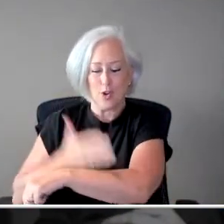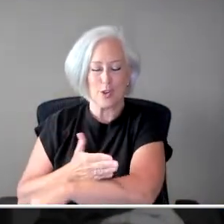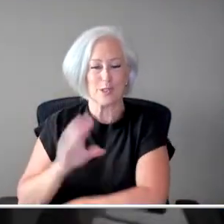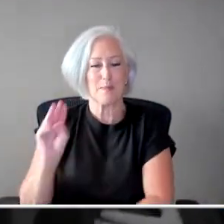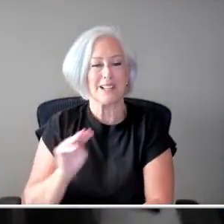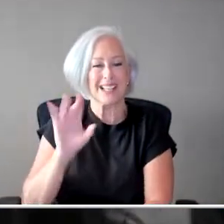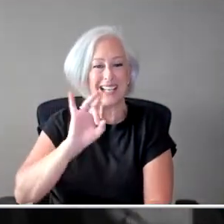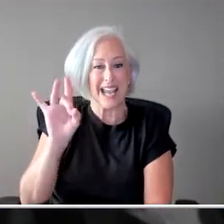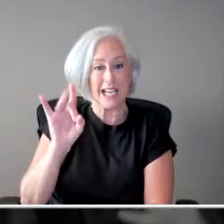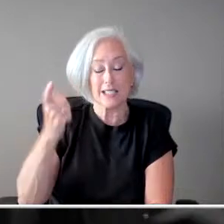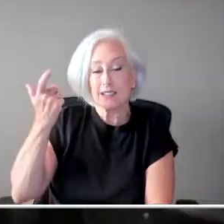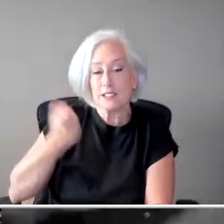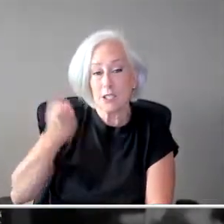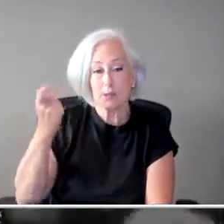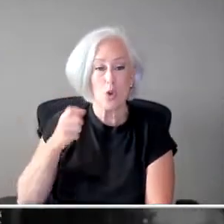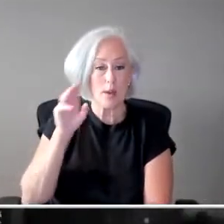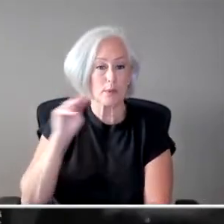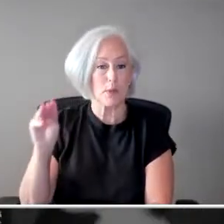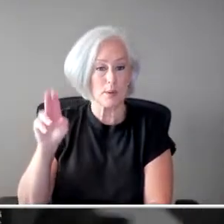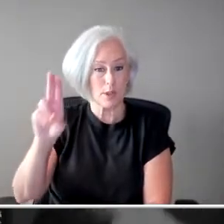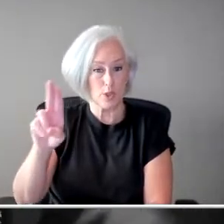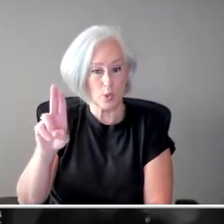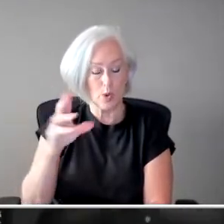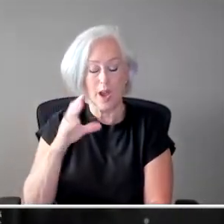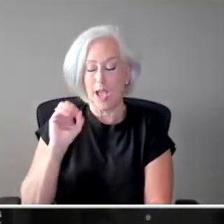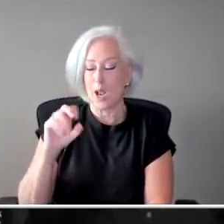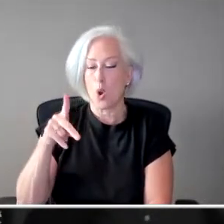Subscribe to our Morning Medical Update and Open